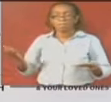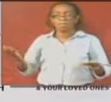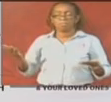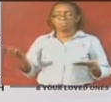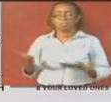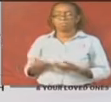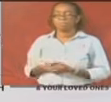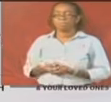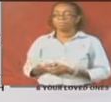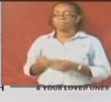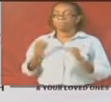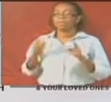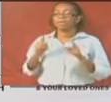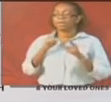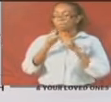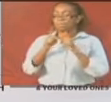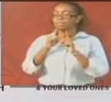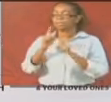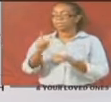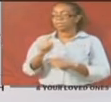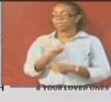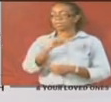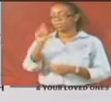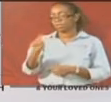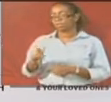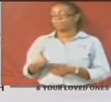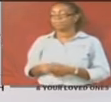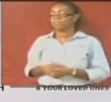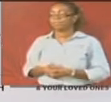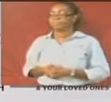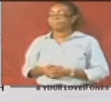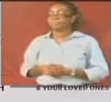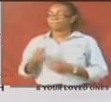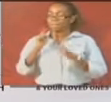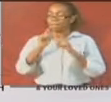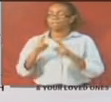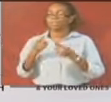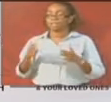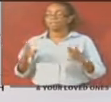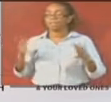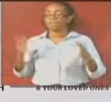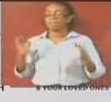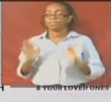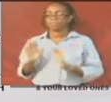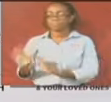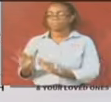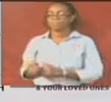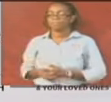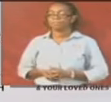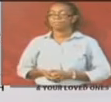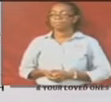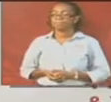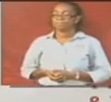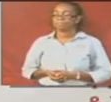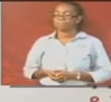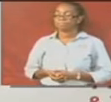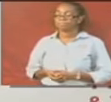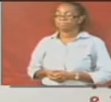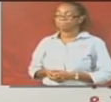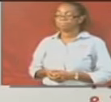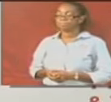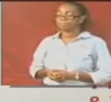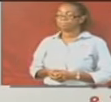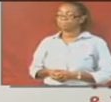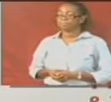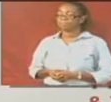cases can't be done at this point, I think, was already answered, and that was an issue of actual capacity. Additionally, what would normally be